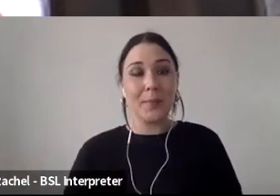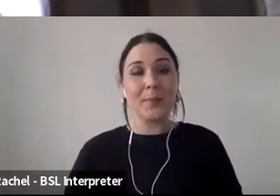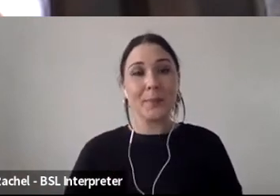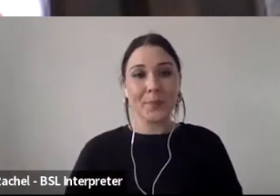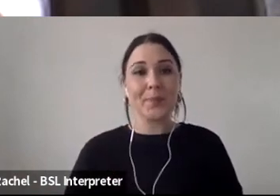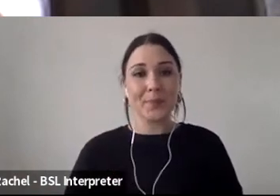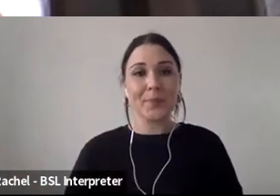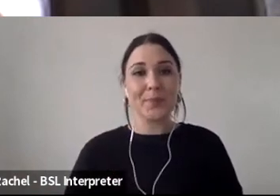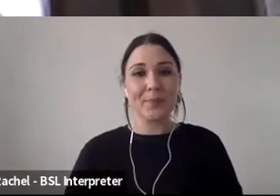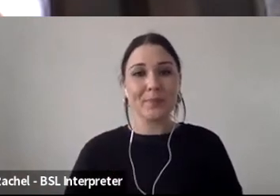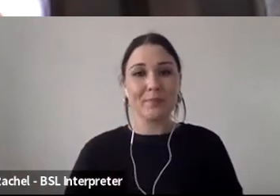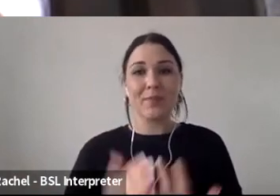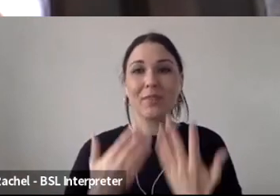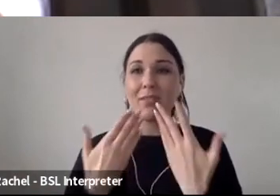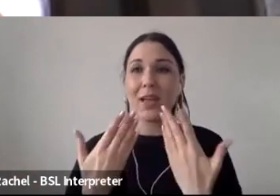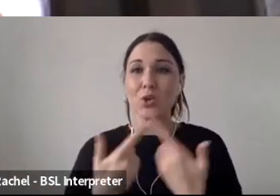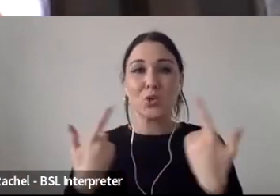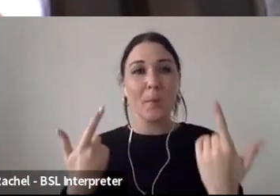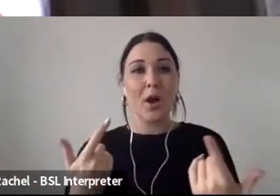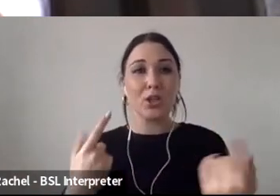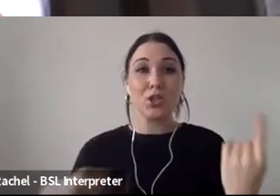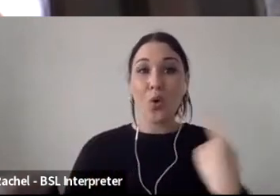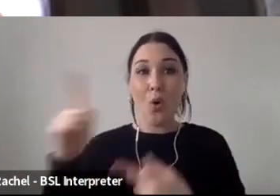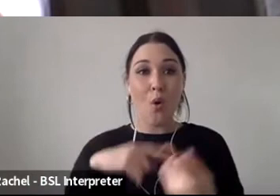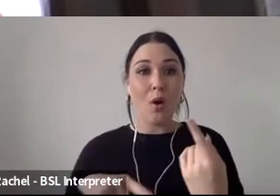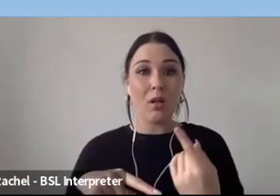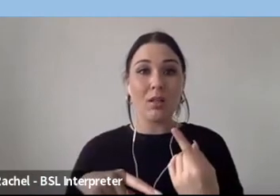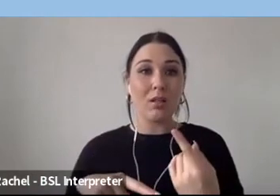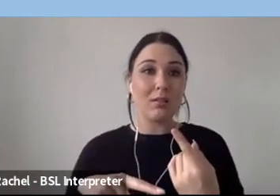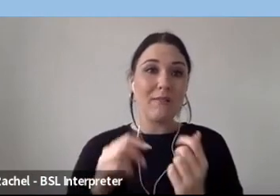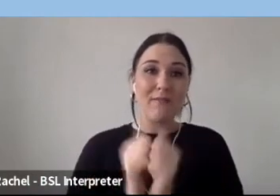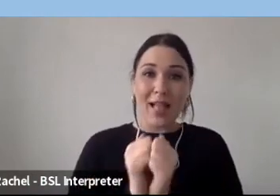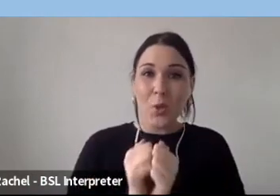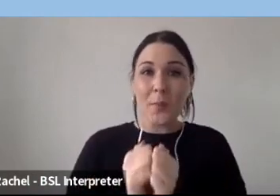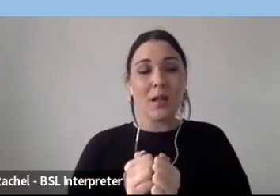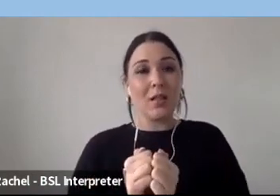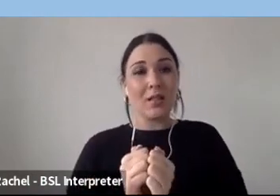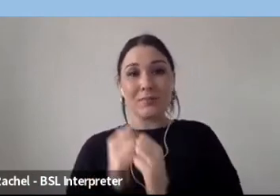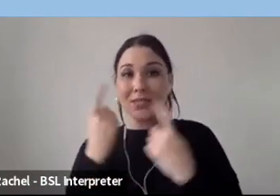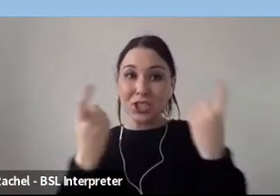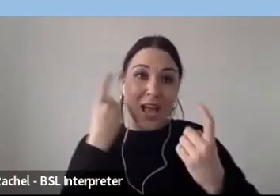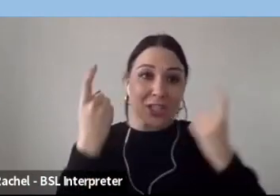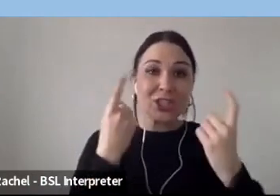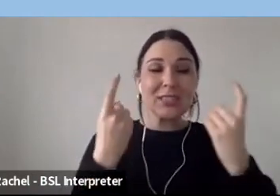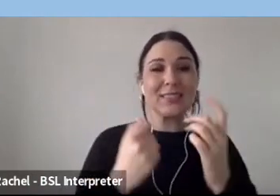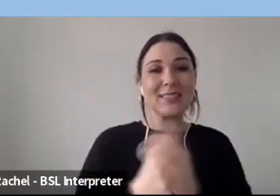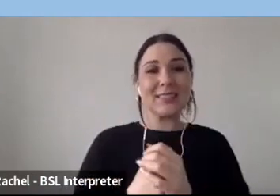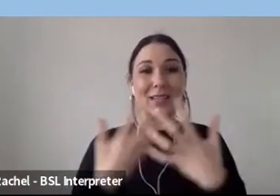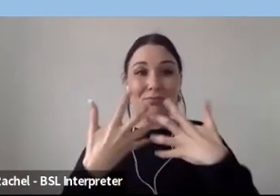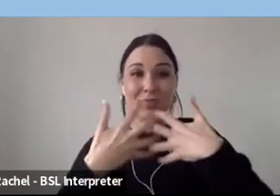Okay, well, thank you so much for all of your suggestions and valuable insights into tech approaches that can